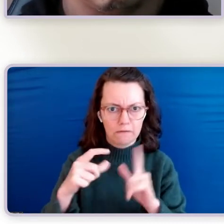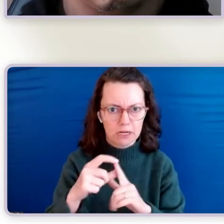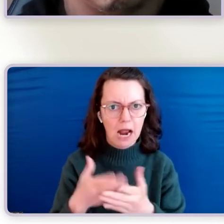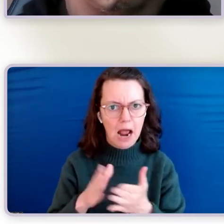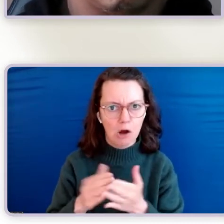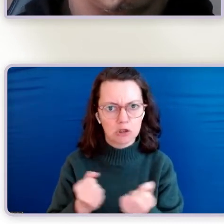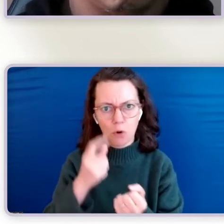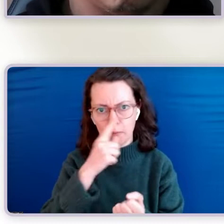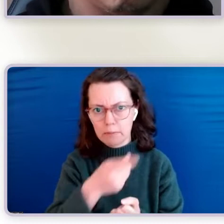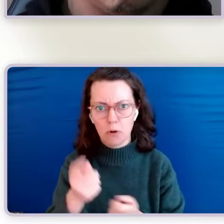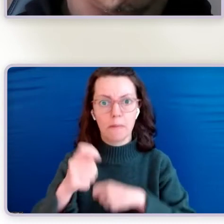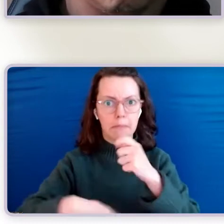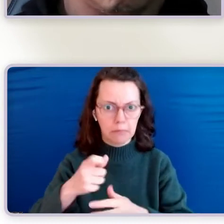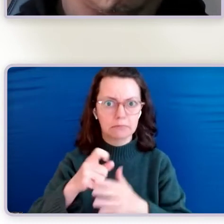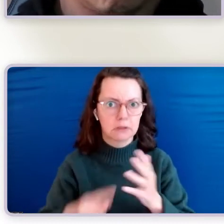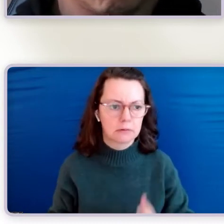community?